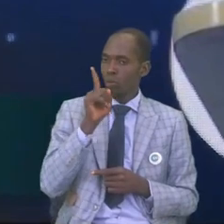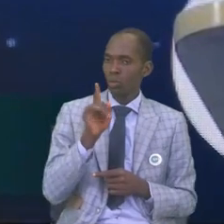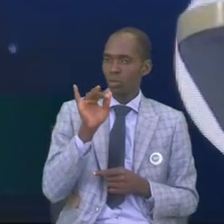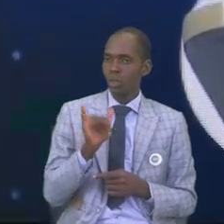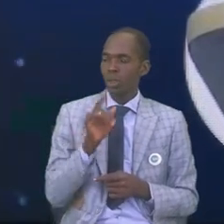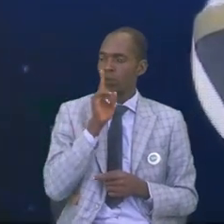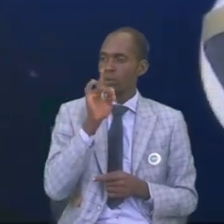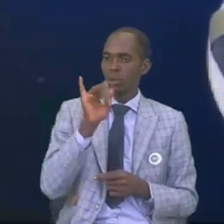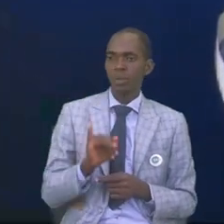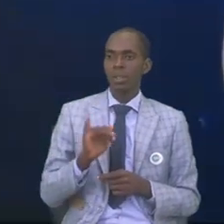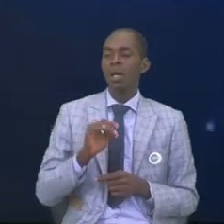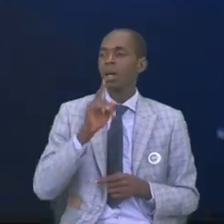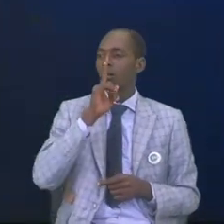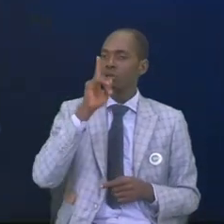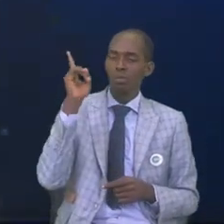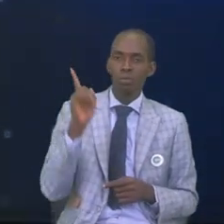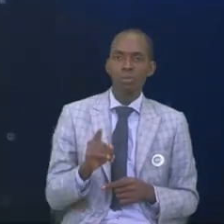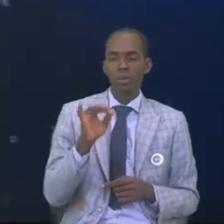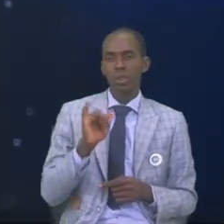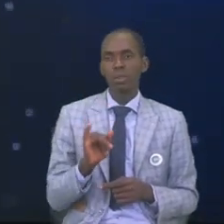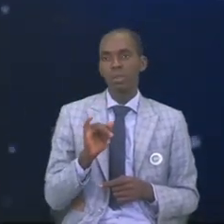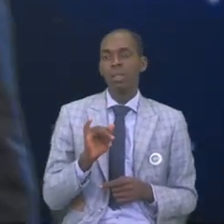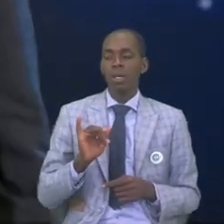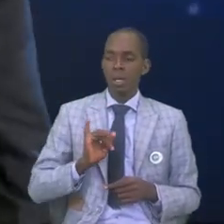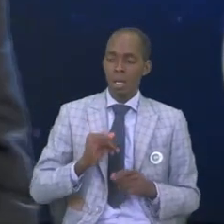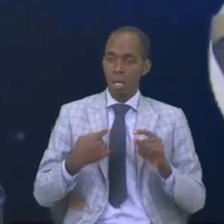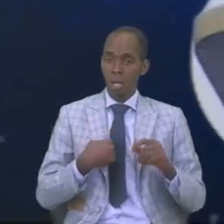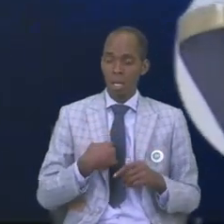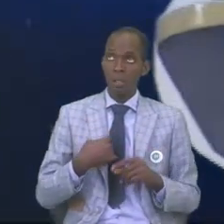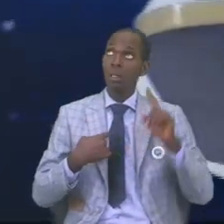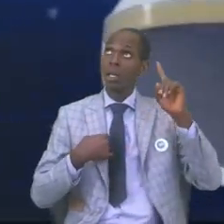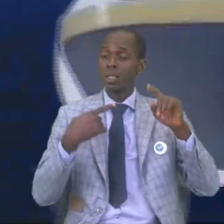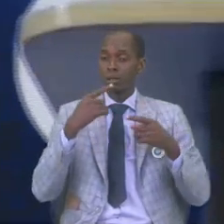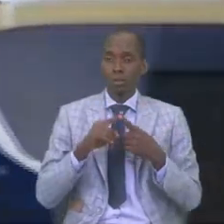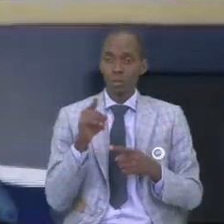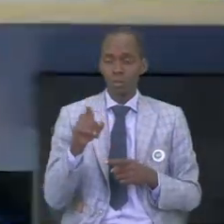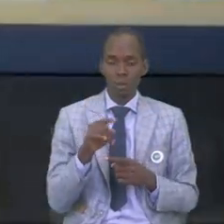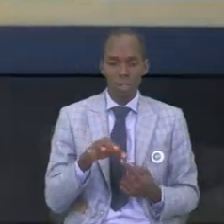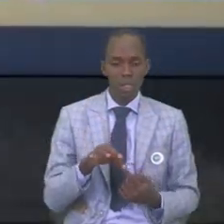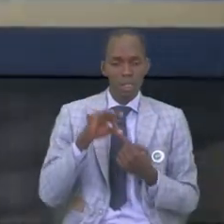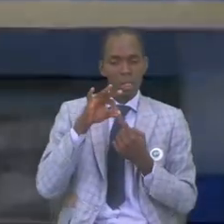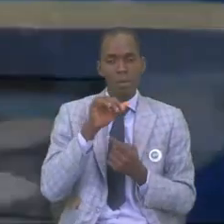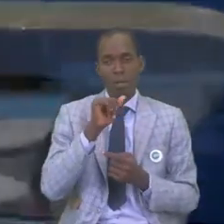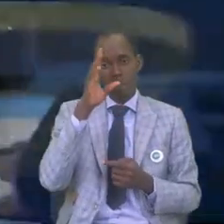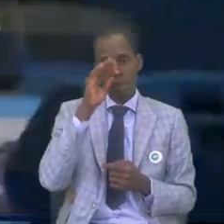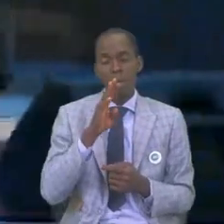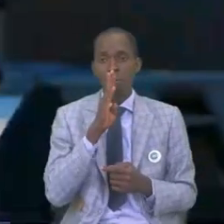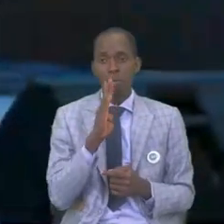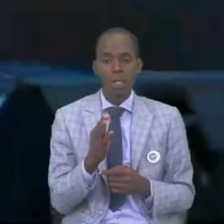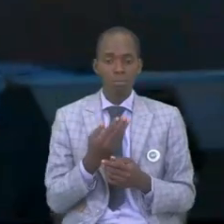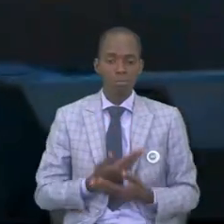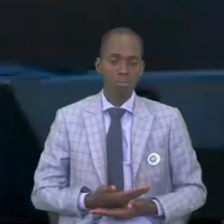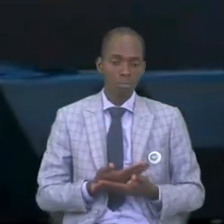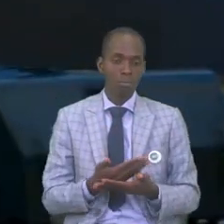truly, assuredly, I say unto thee, except a man be born again, is